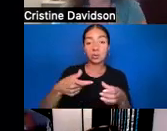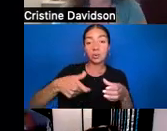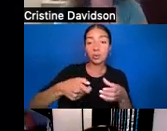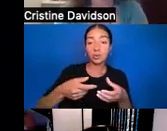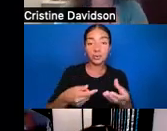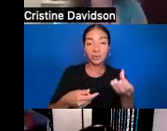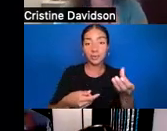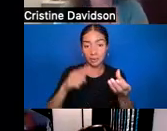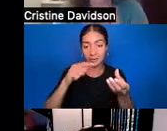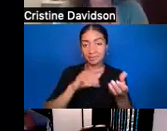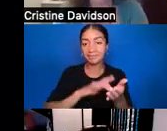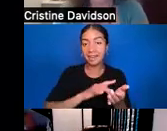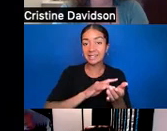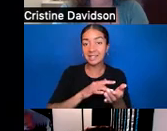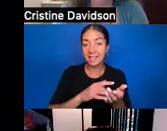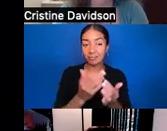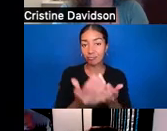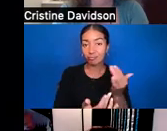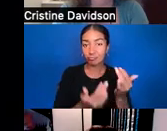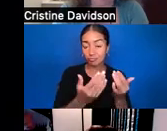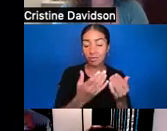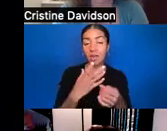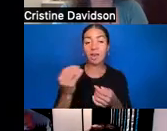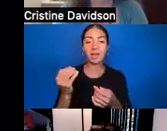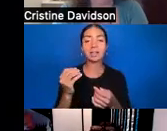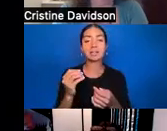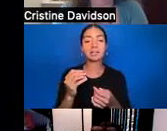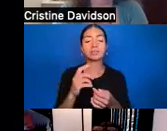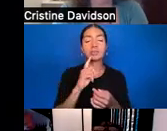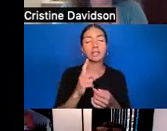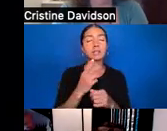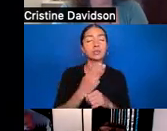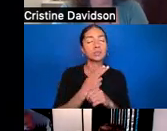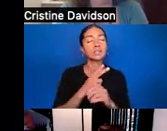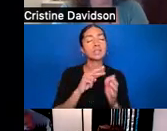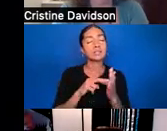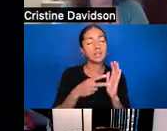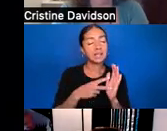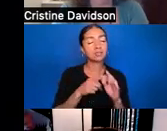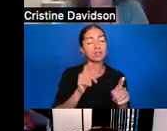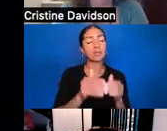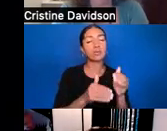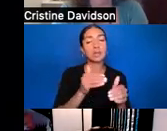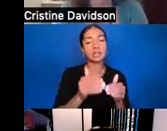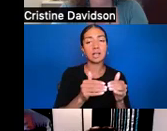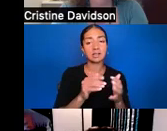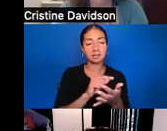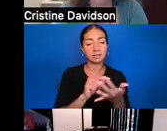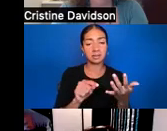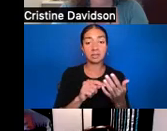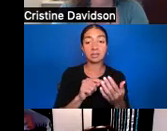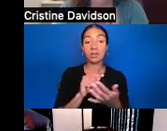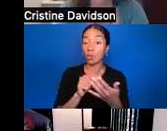and then be intentional about that. And those things do not just come to us